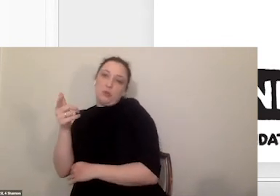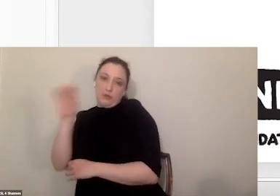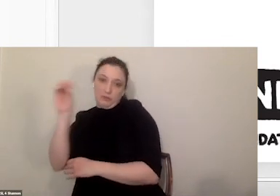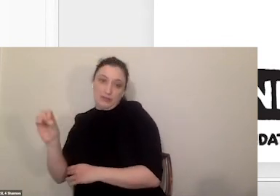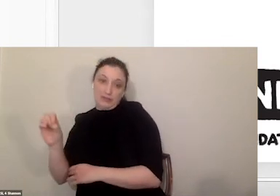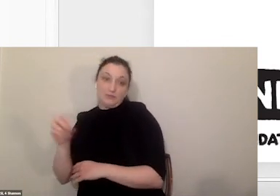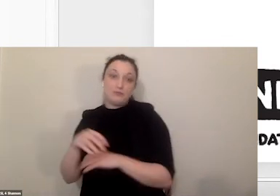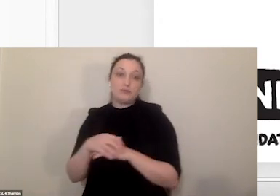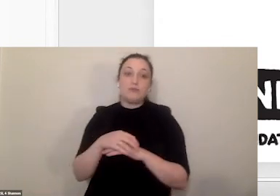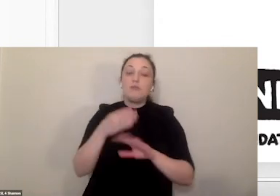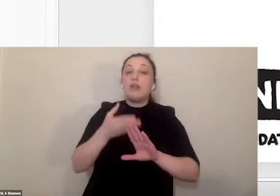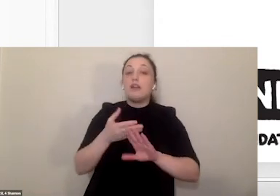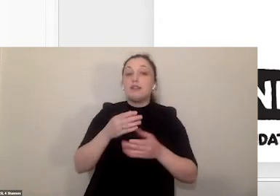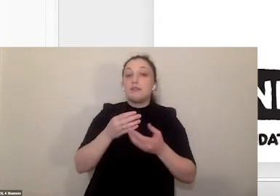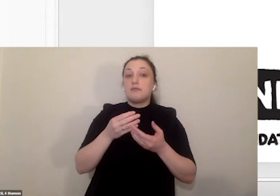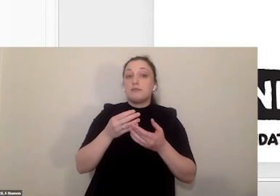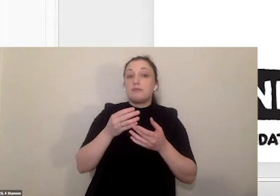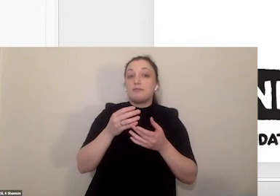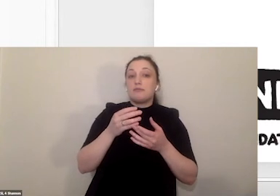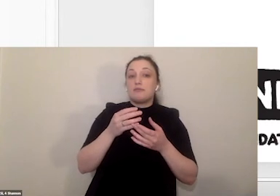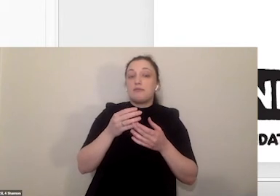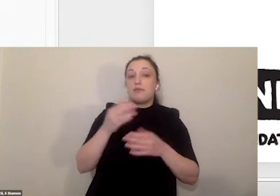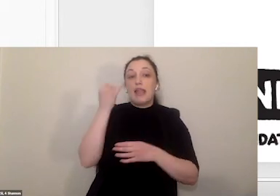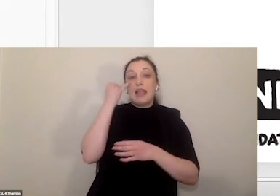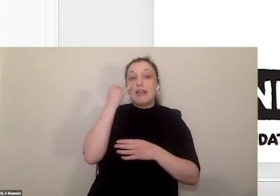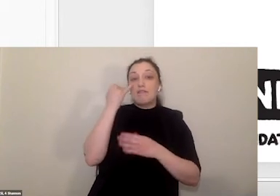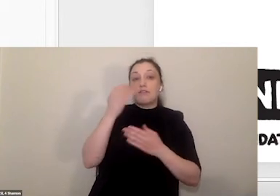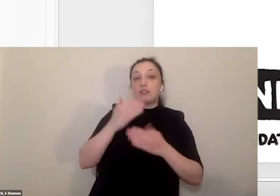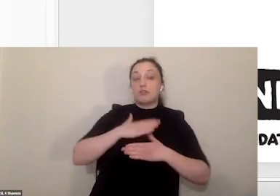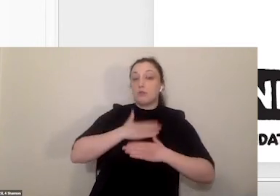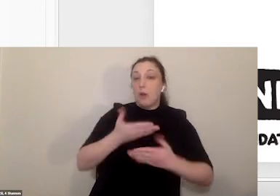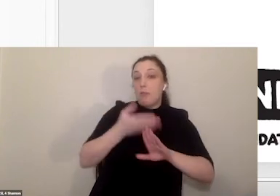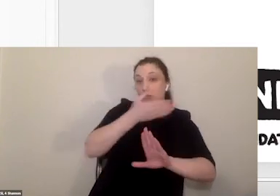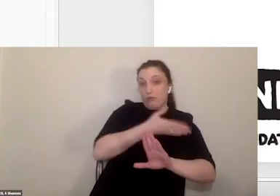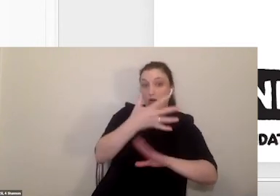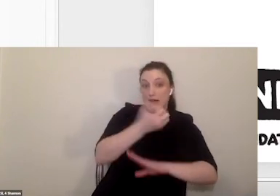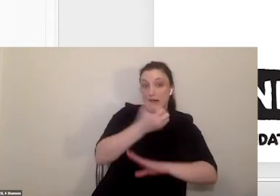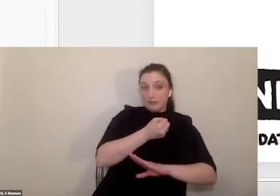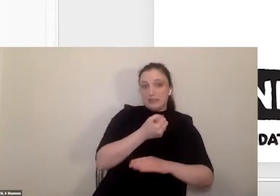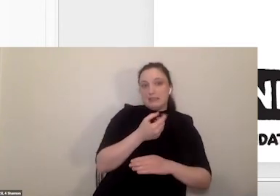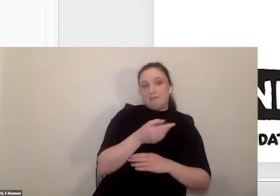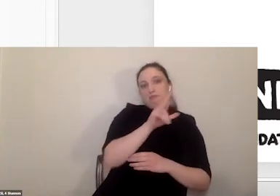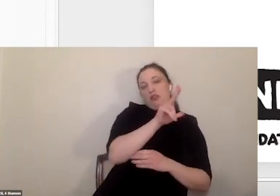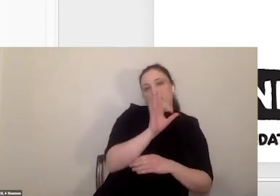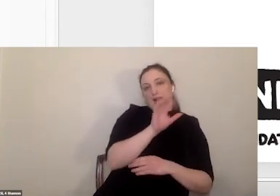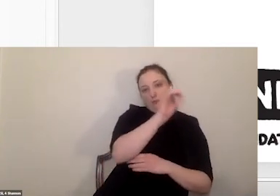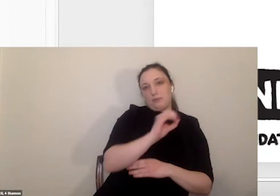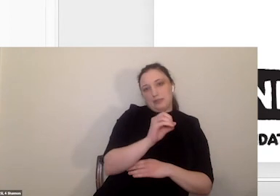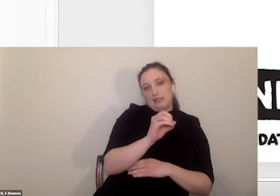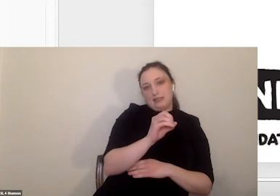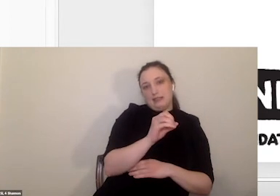being hired, 39% for SME compared to 35% for large employer. On the other hand, disclosing after one was